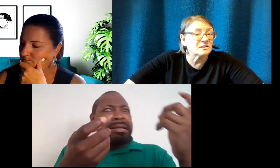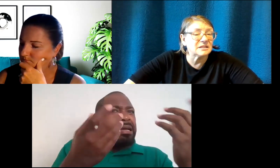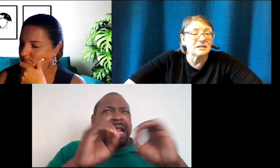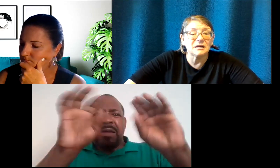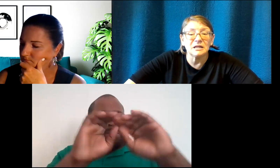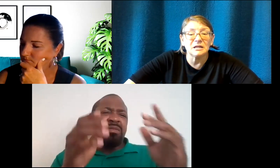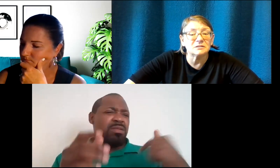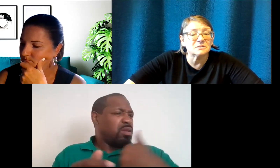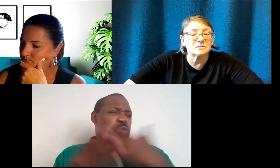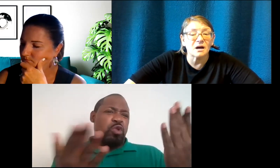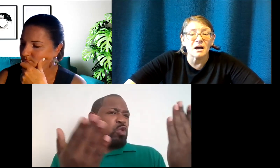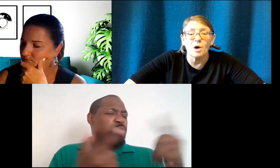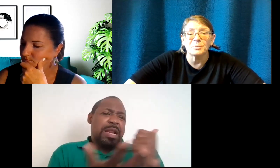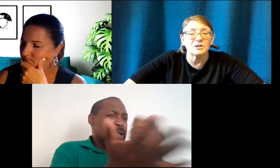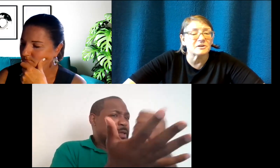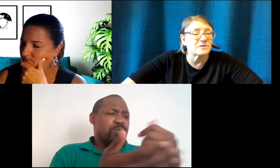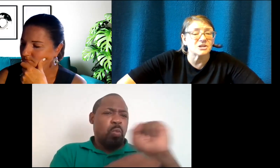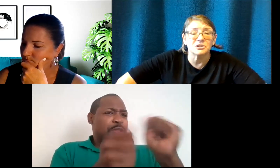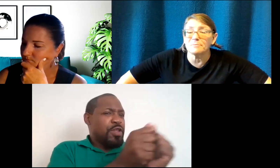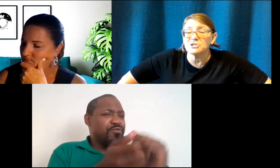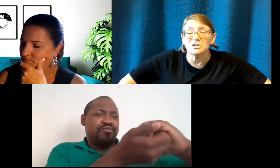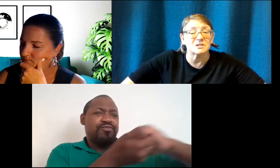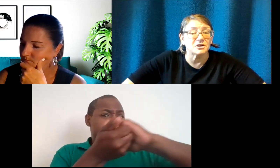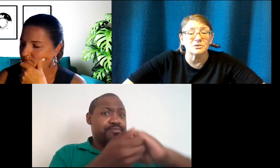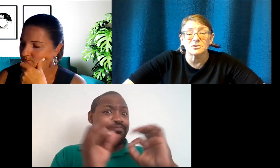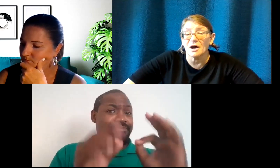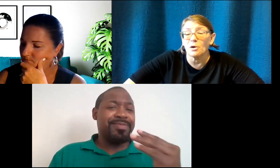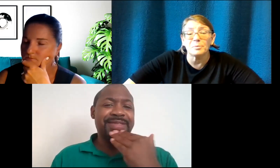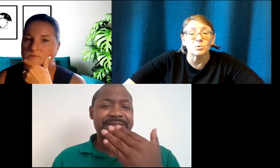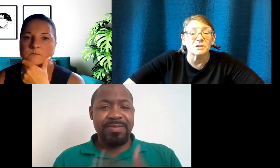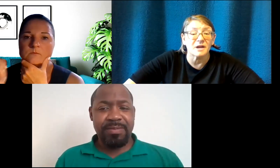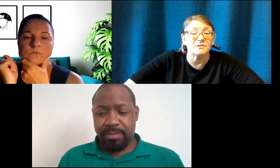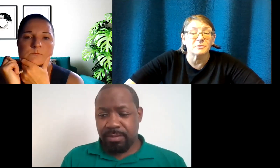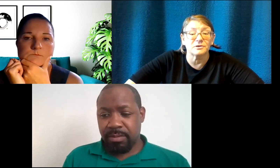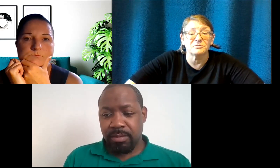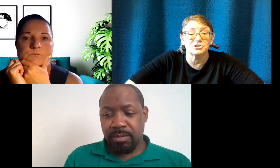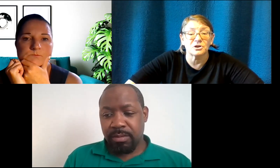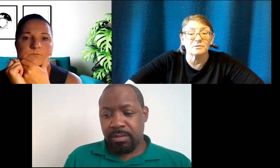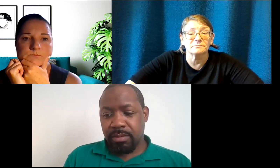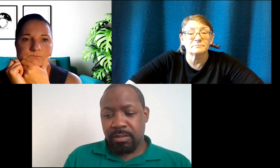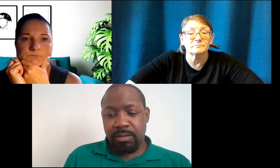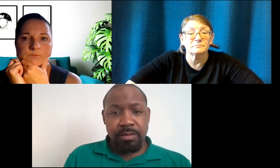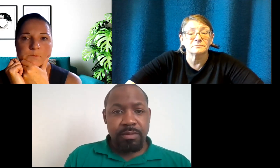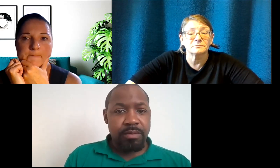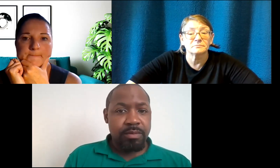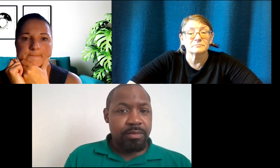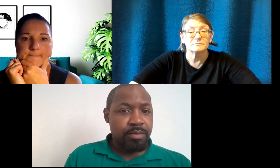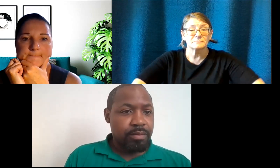the DLT needs help or clarification, the Commission is here to help and work together with you for sure.